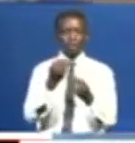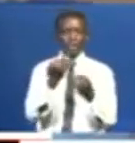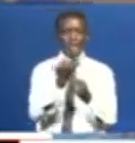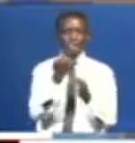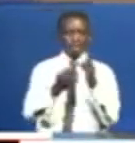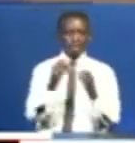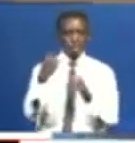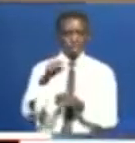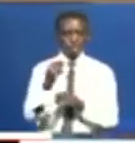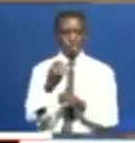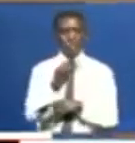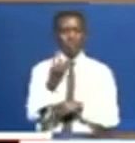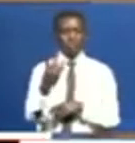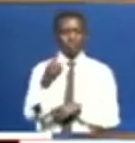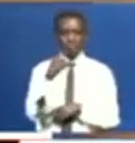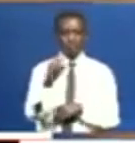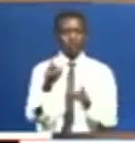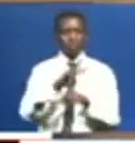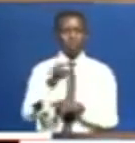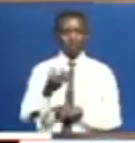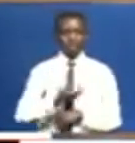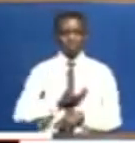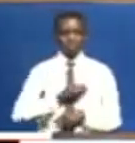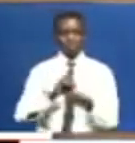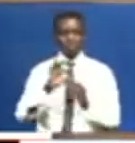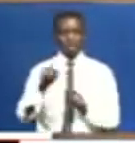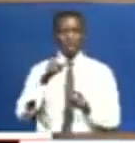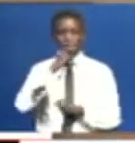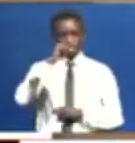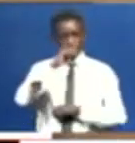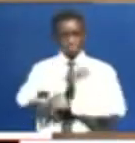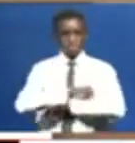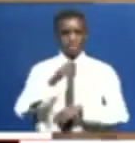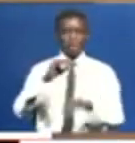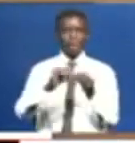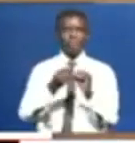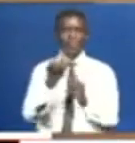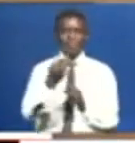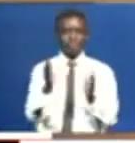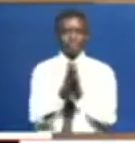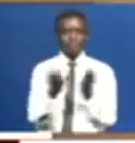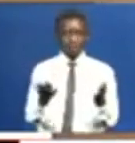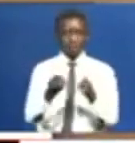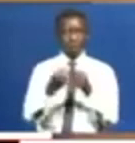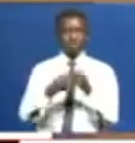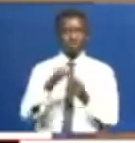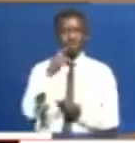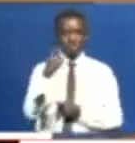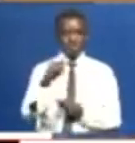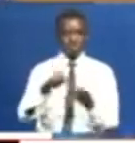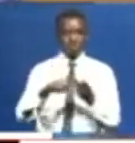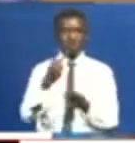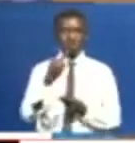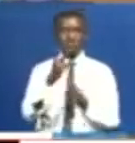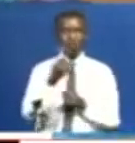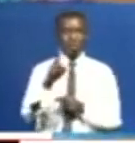and 21 bronze medals, while Aga Khan Academy Nairobi settled for third position with 18 gold, 21 silver